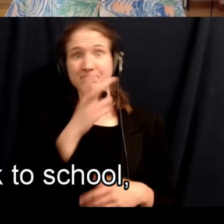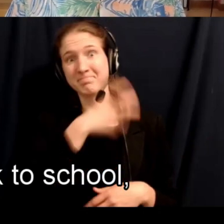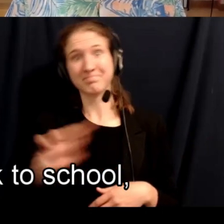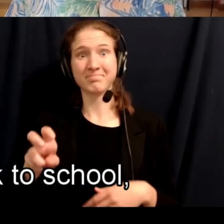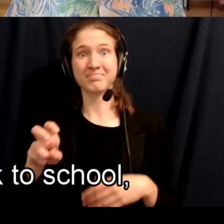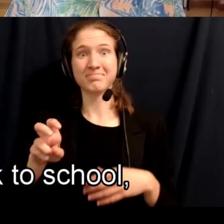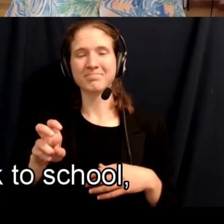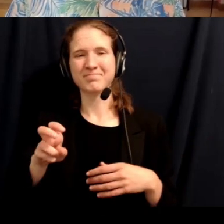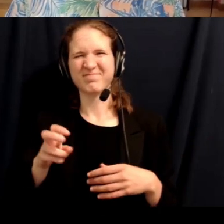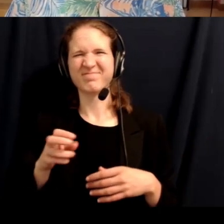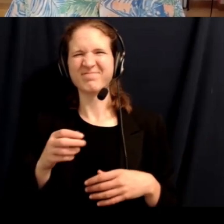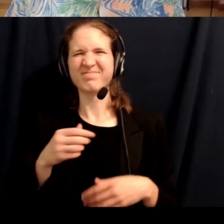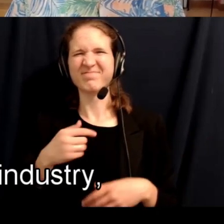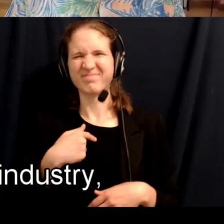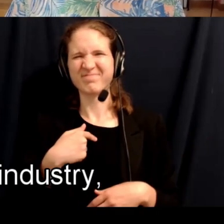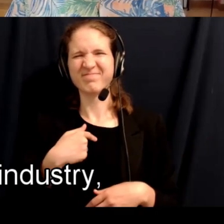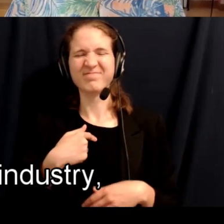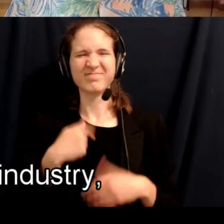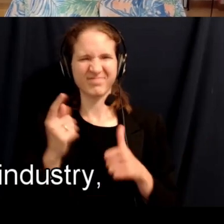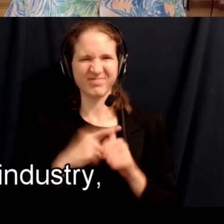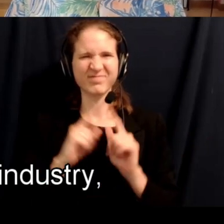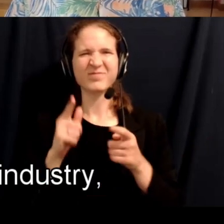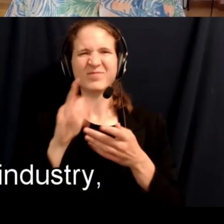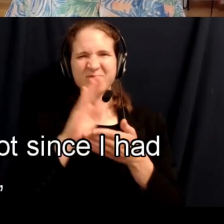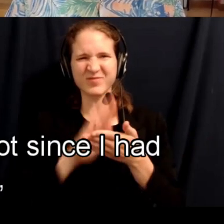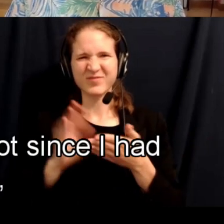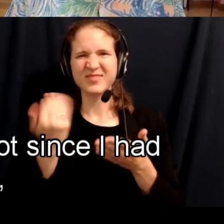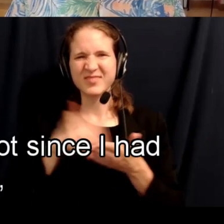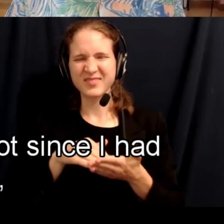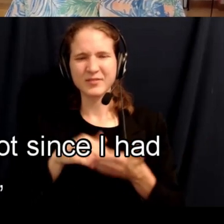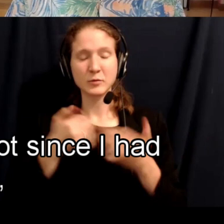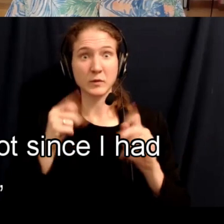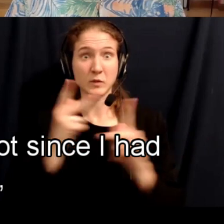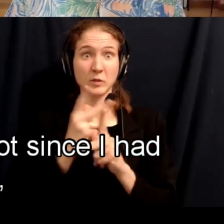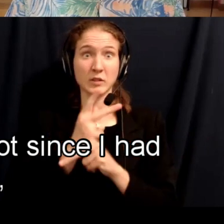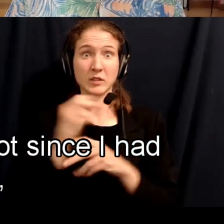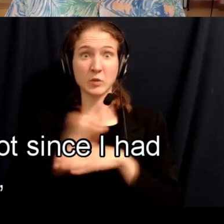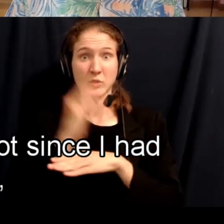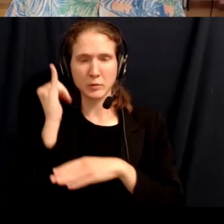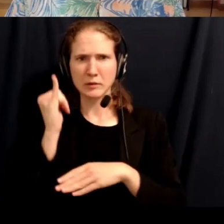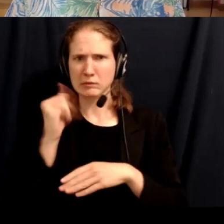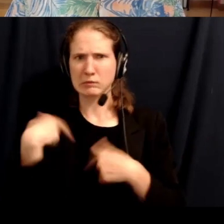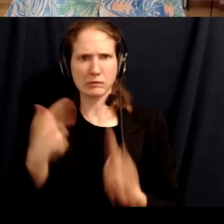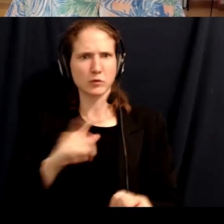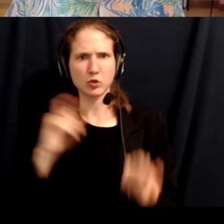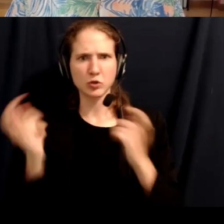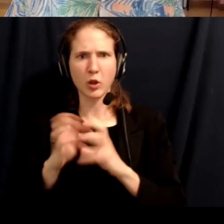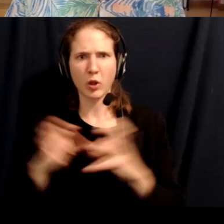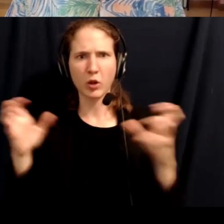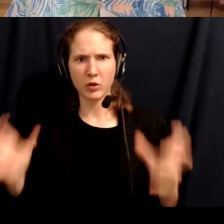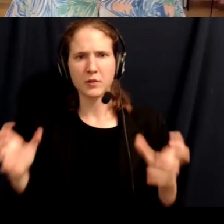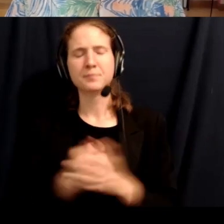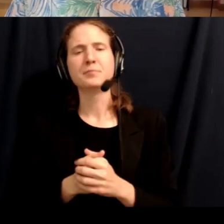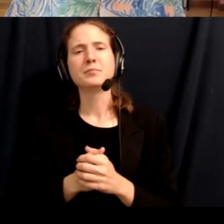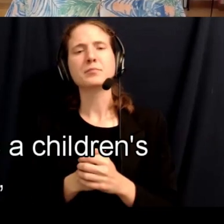up going back to school, trying to figure out the industry because it had changed a lot since I had been at school, and